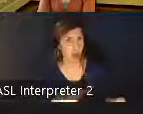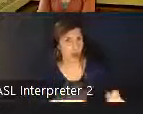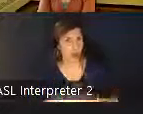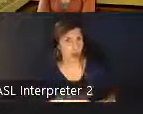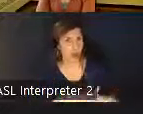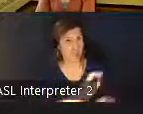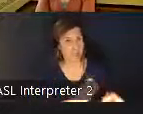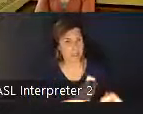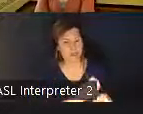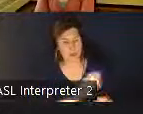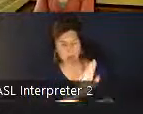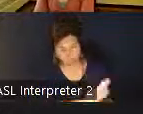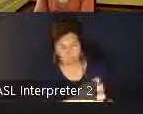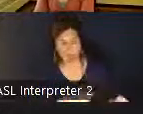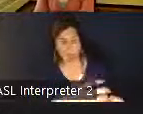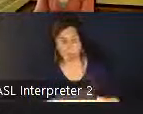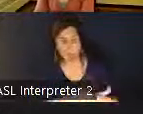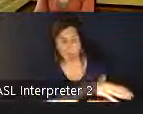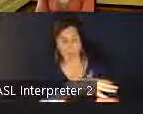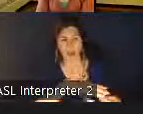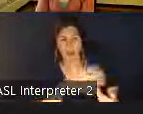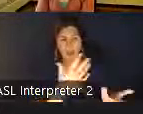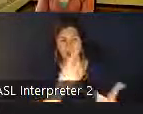specifically about that, and then using